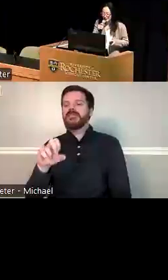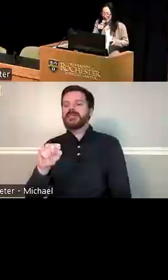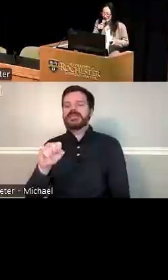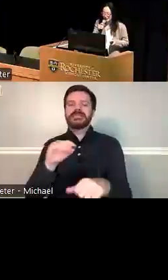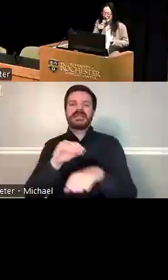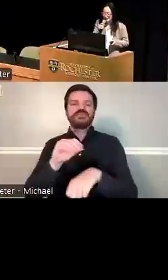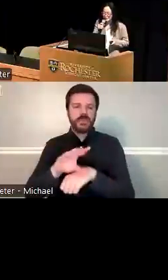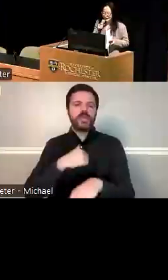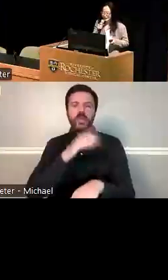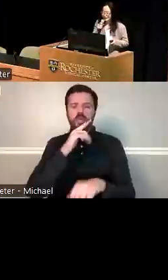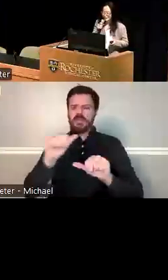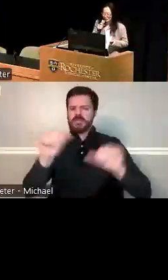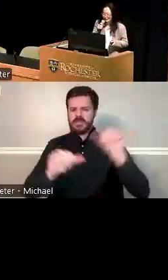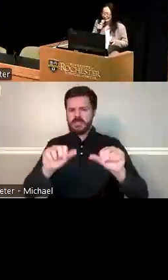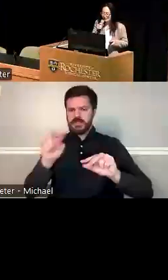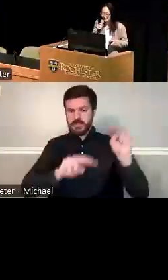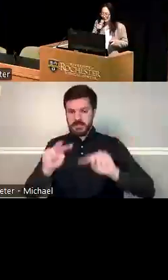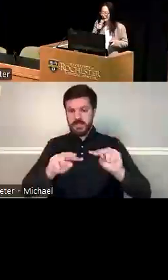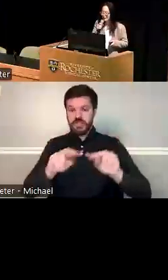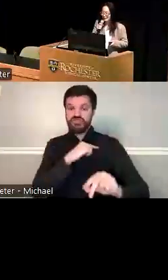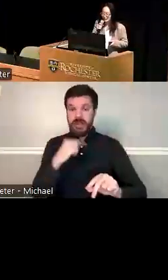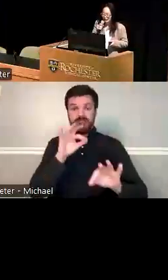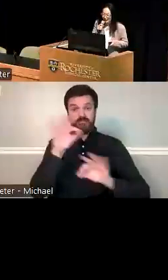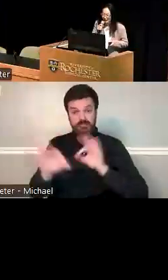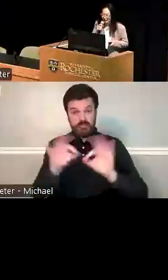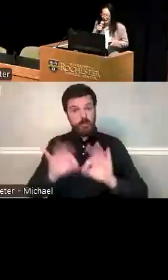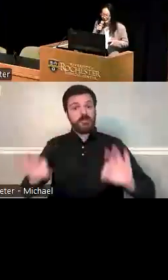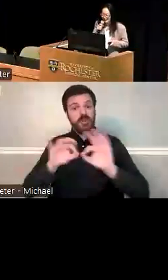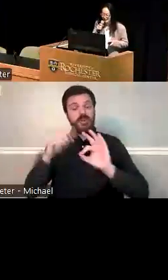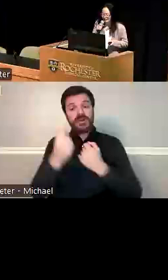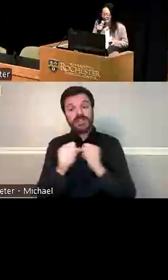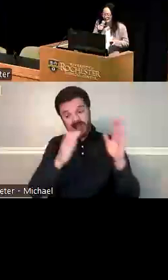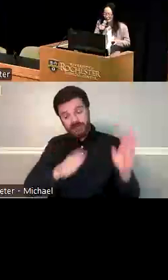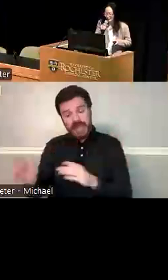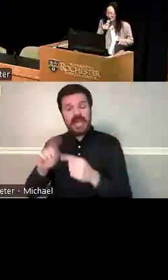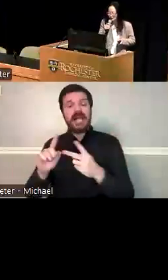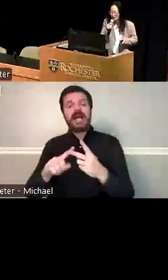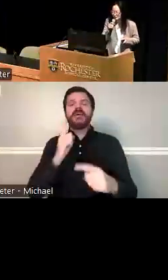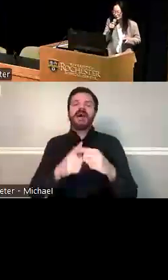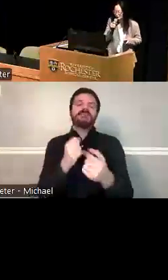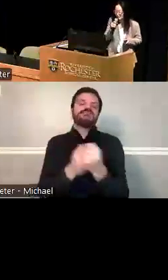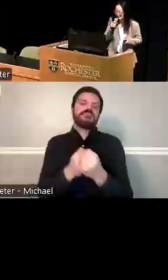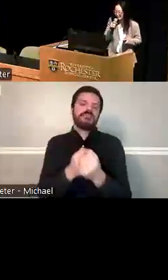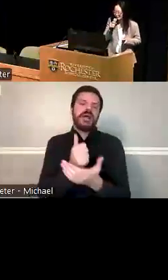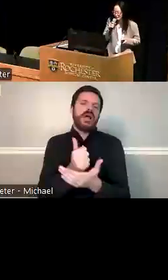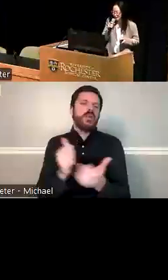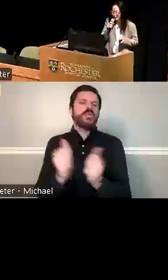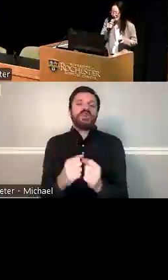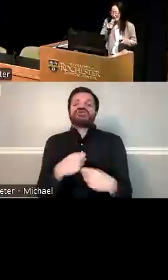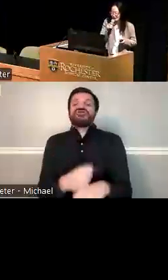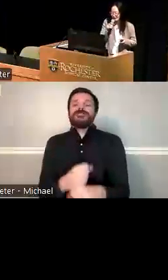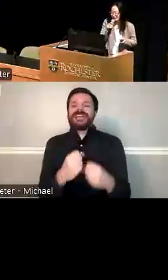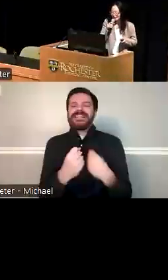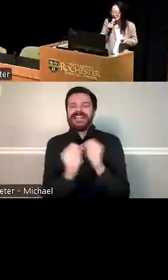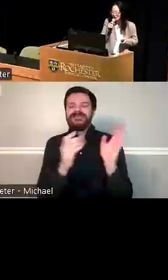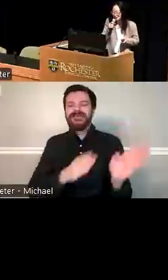the chaplains explained the importance of safety planning and assisted them with generating a safety plan,